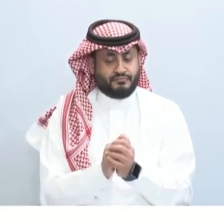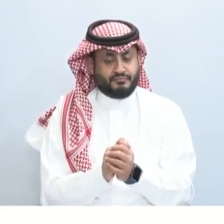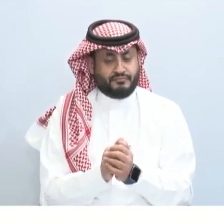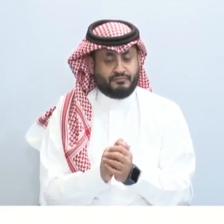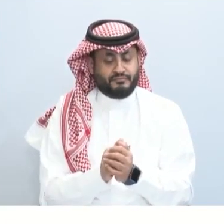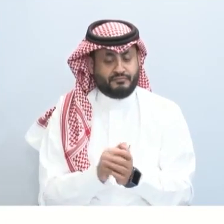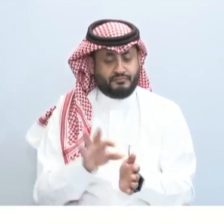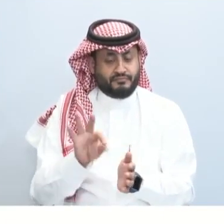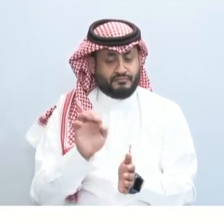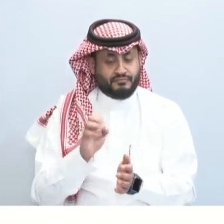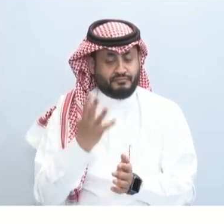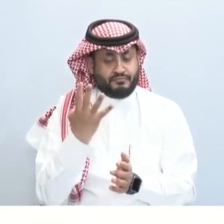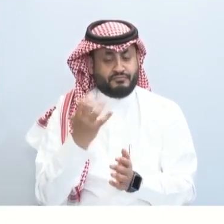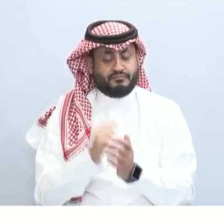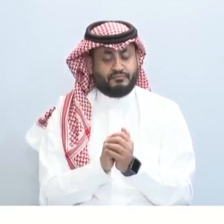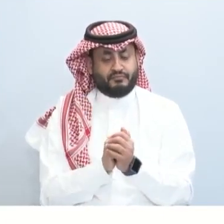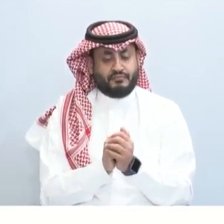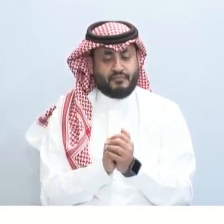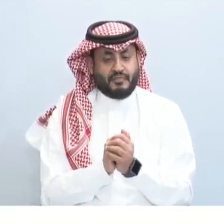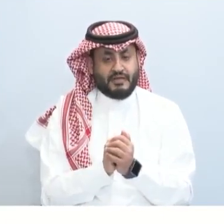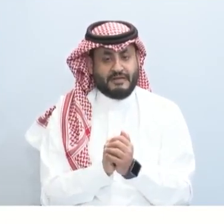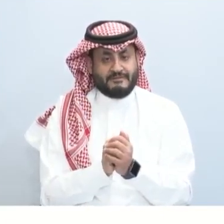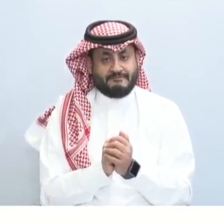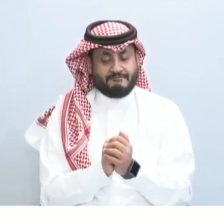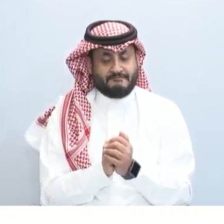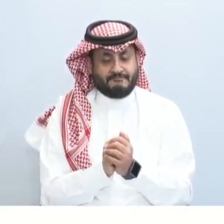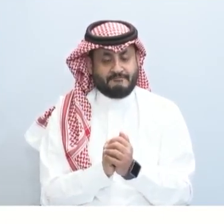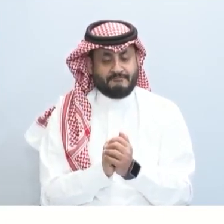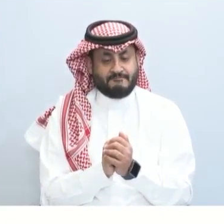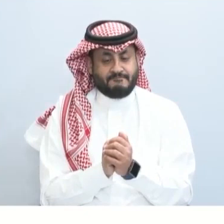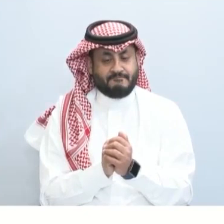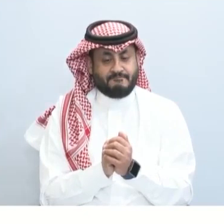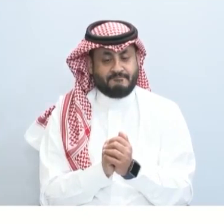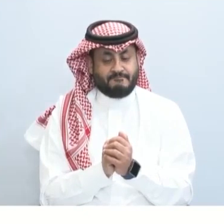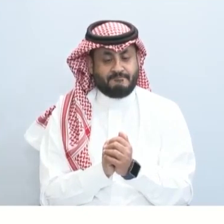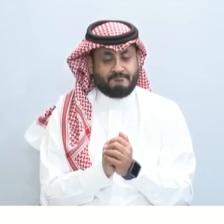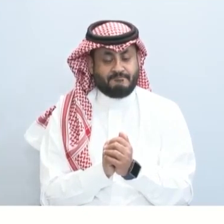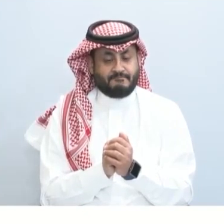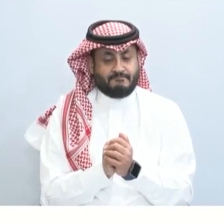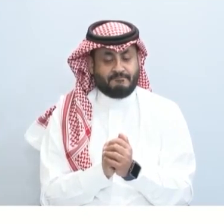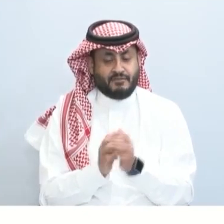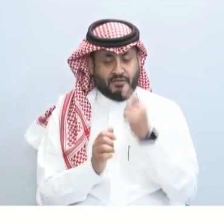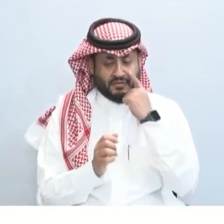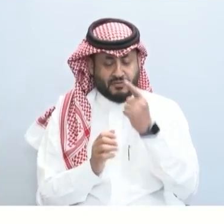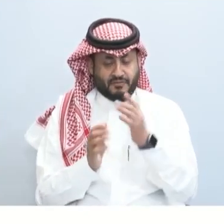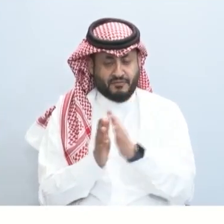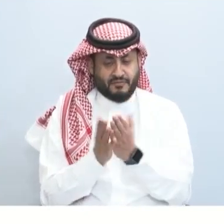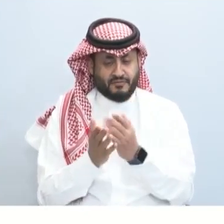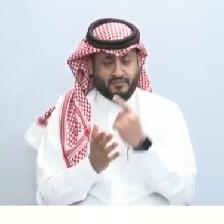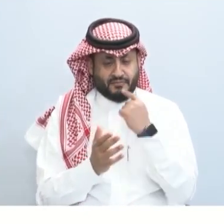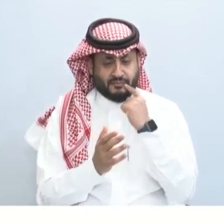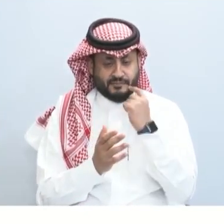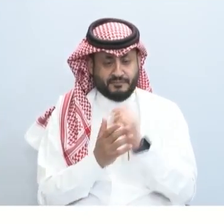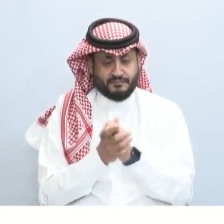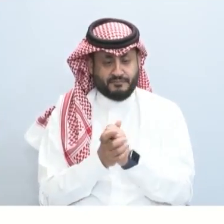I would like you please to open your books on page 94. Now, on page 94, what we're going